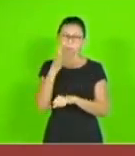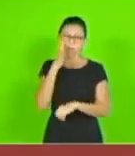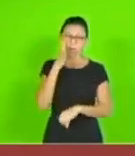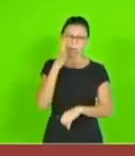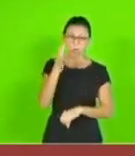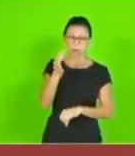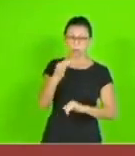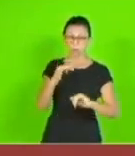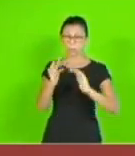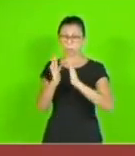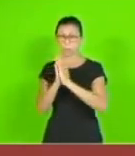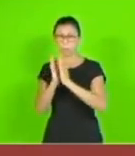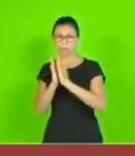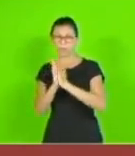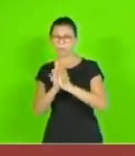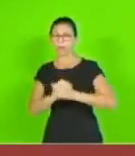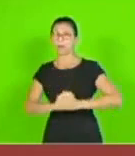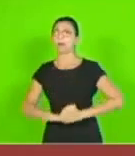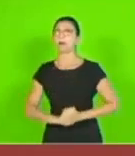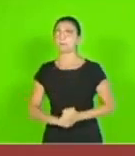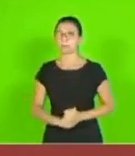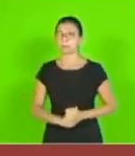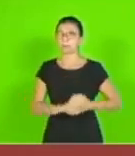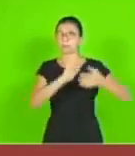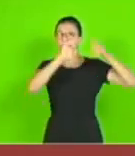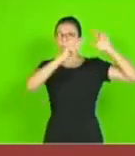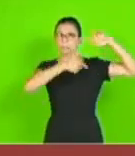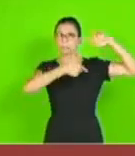us and protect us.